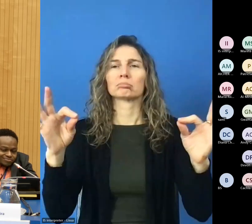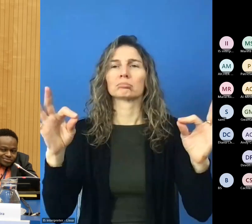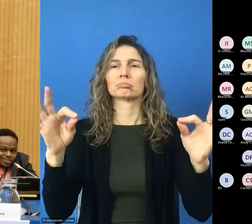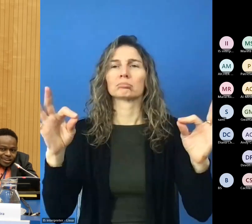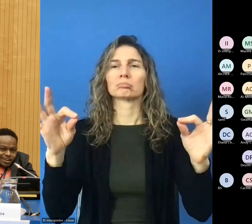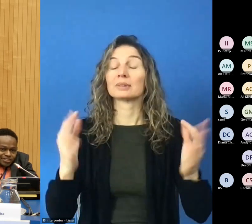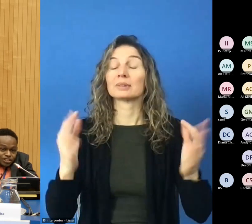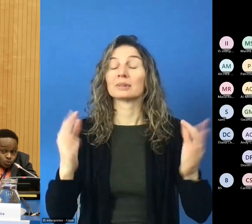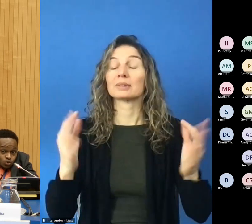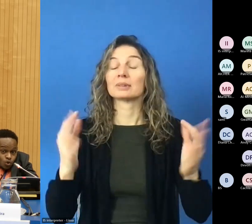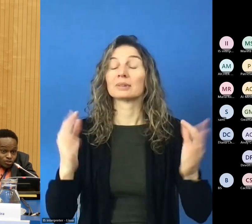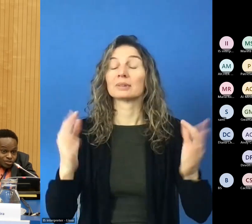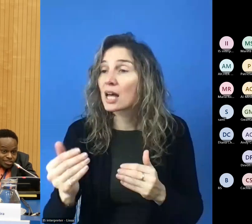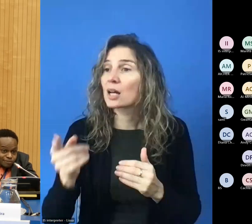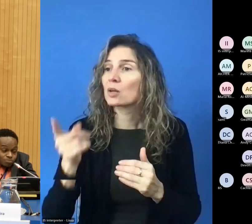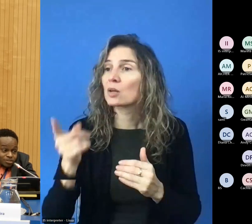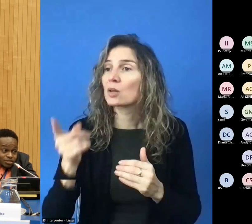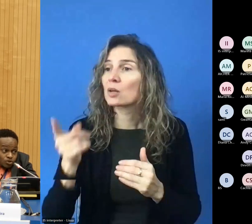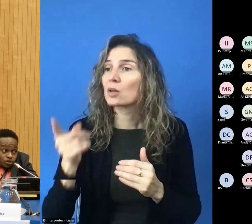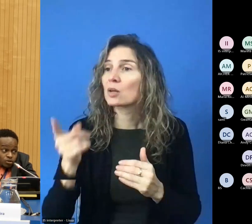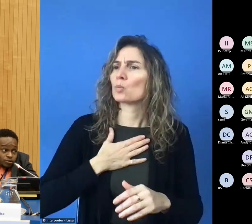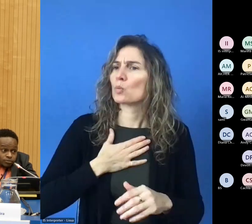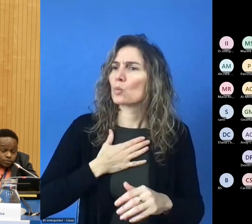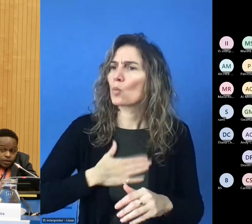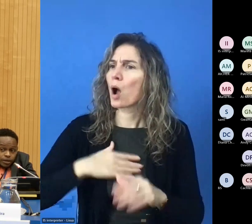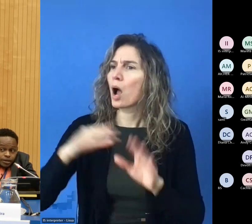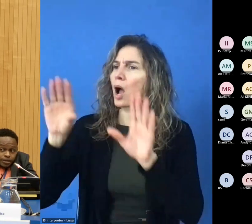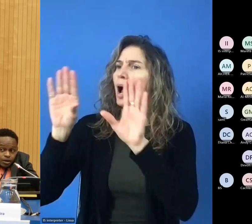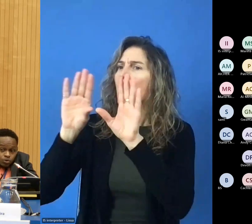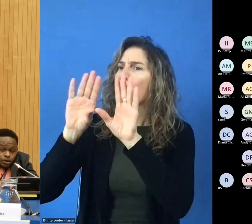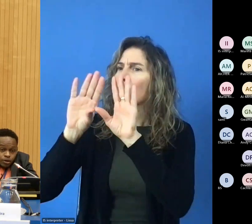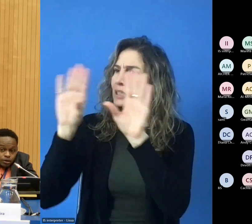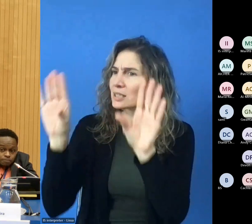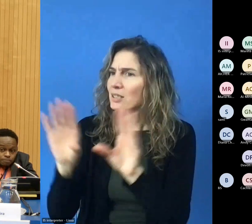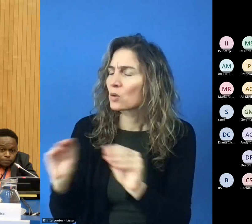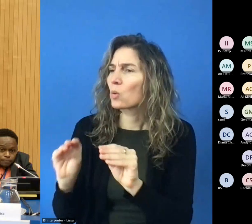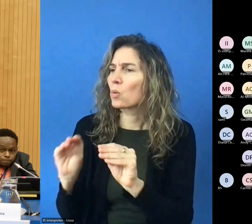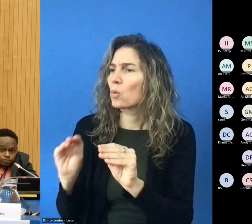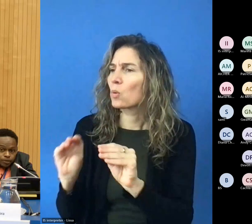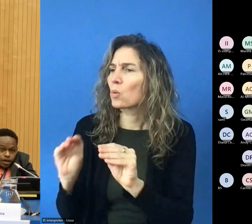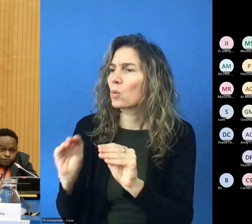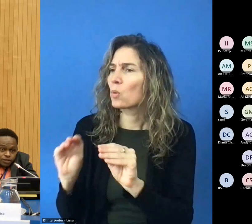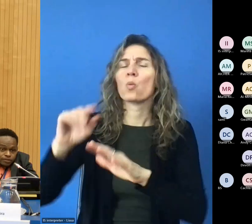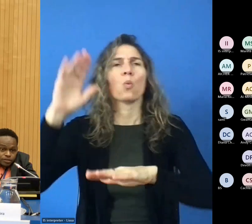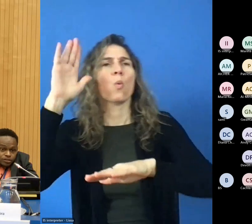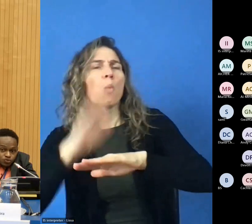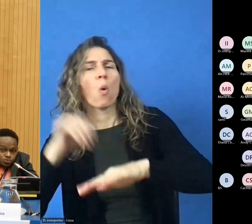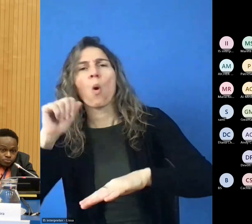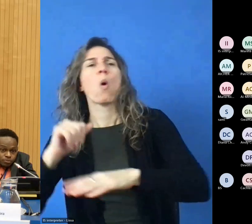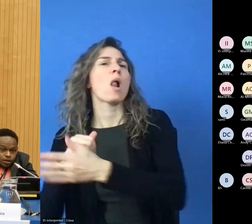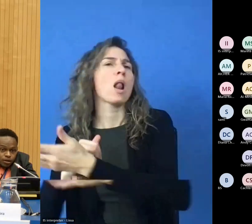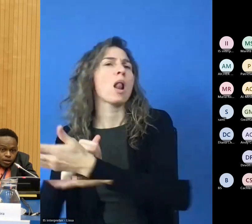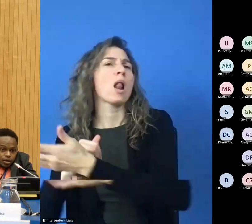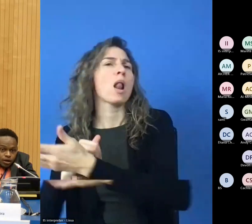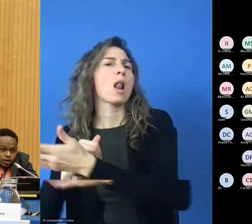action that you would want to see from ZeroCon, and how, after leaving this